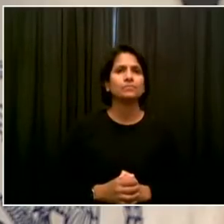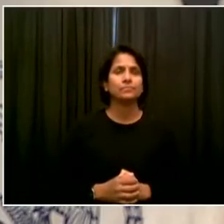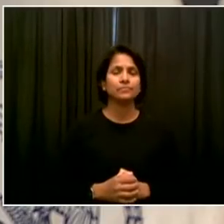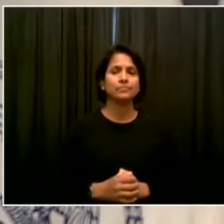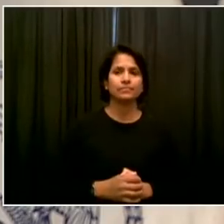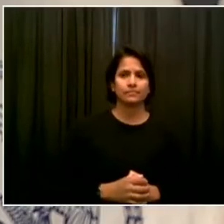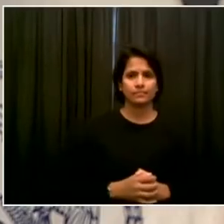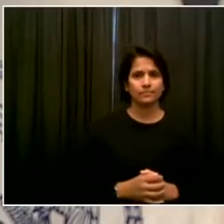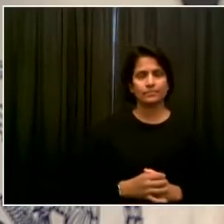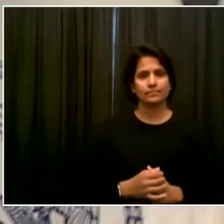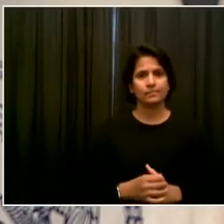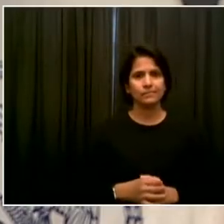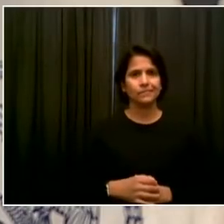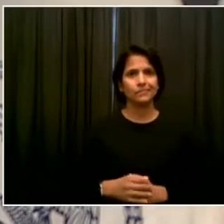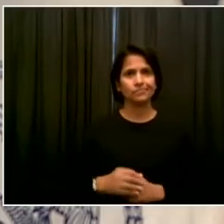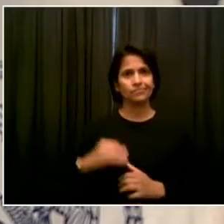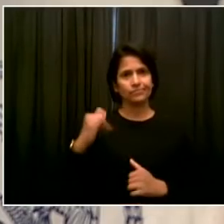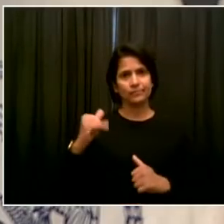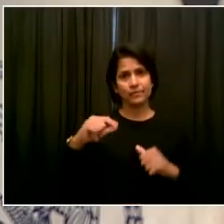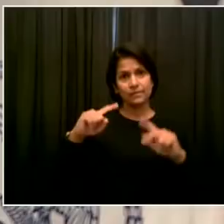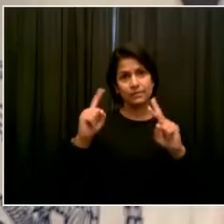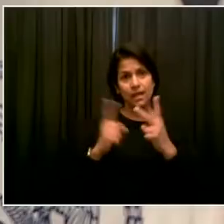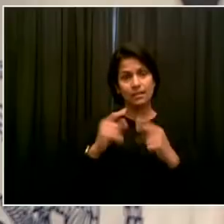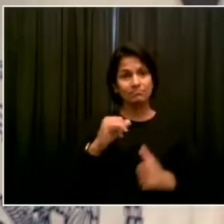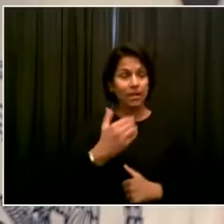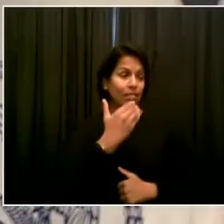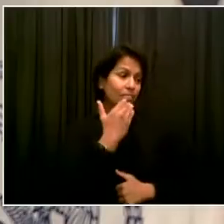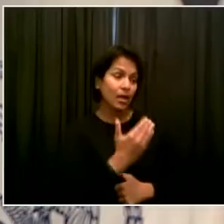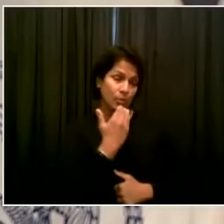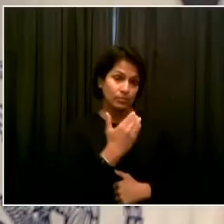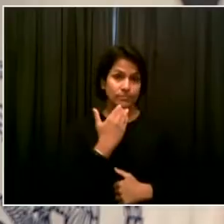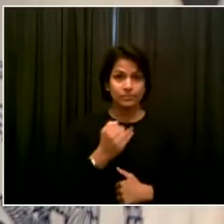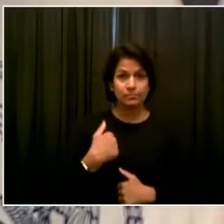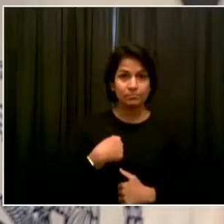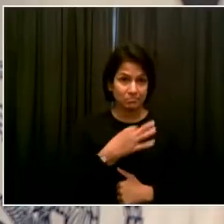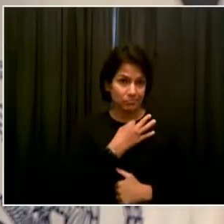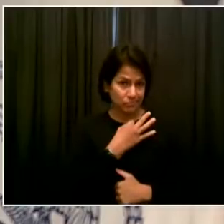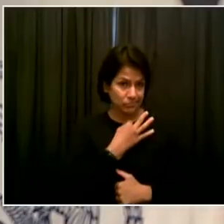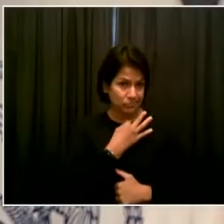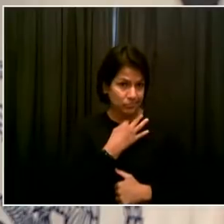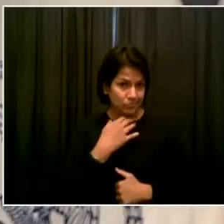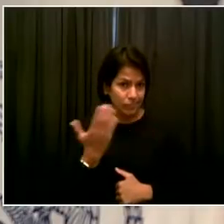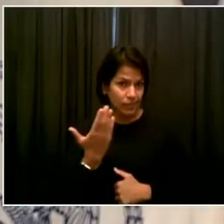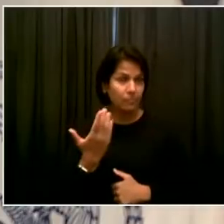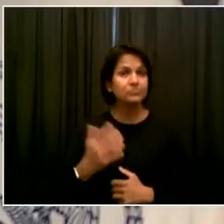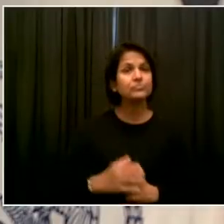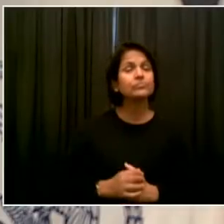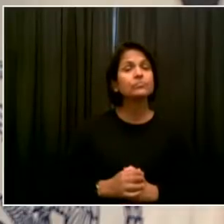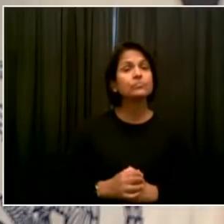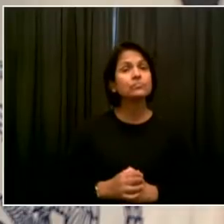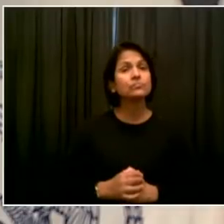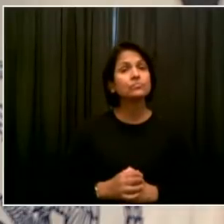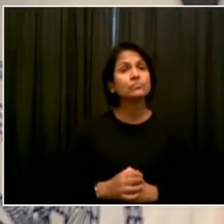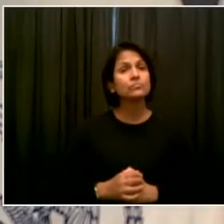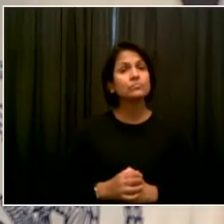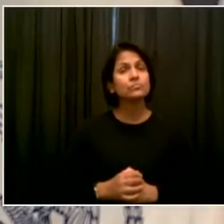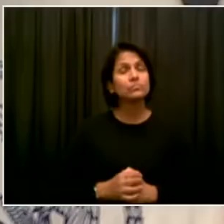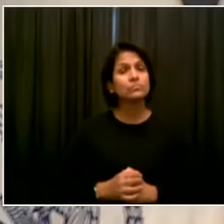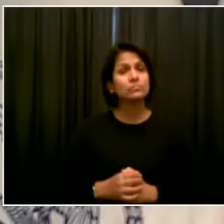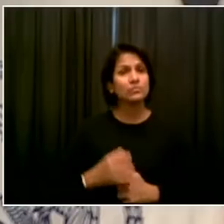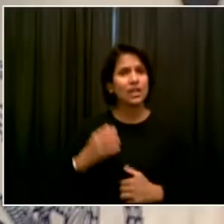Thanks. And I'm not sure if this was asked before, but do we have a financial, an estimate of how much money the